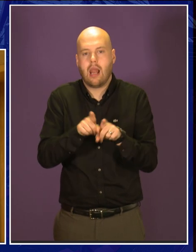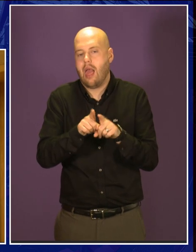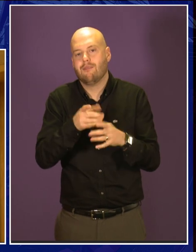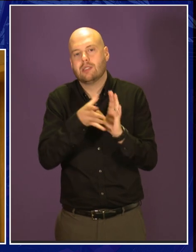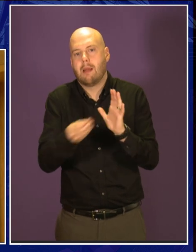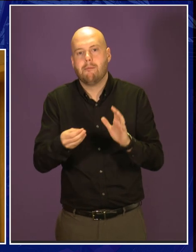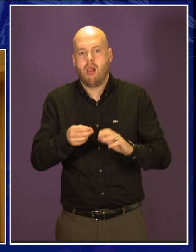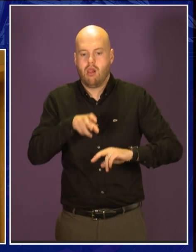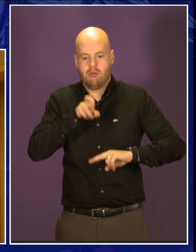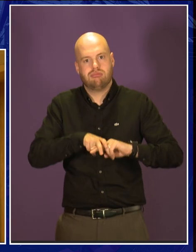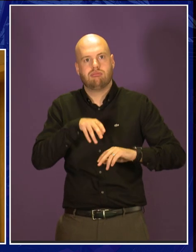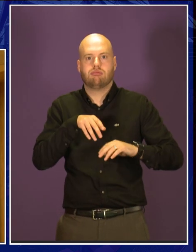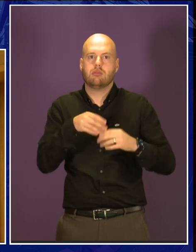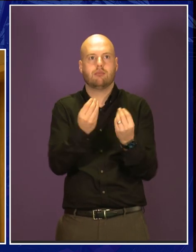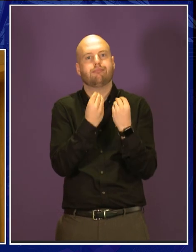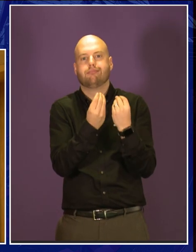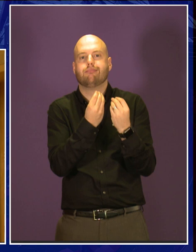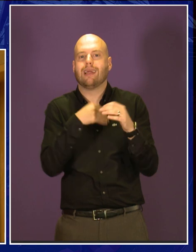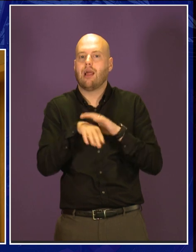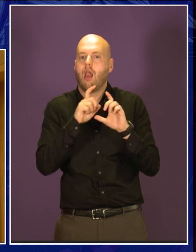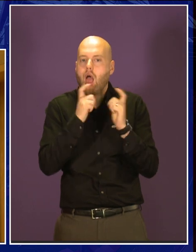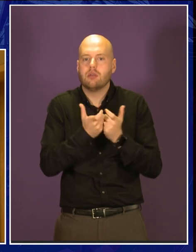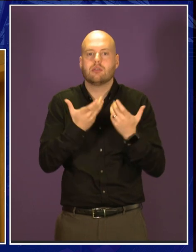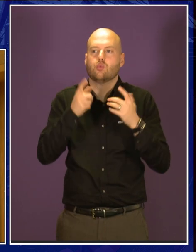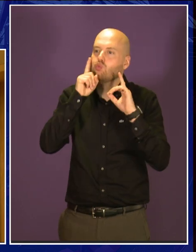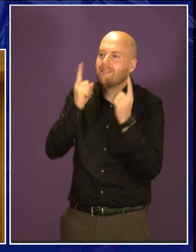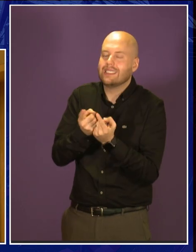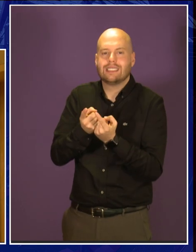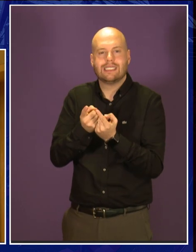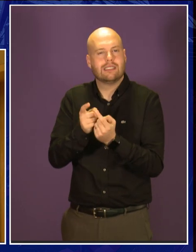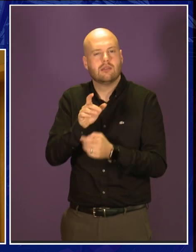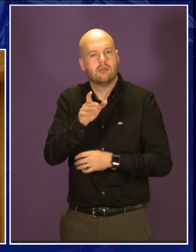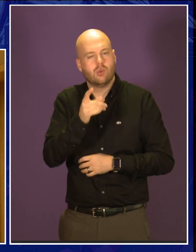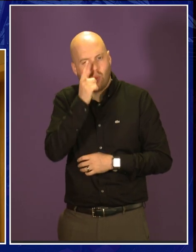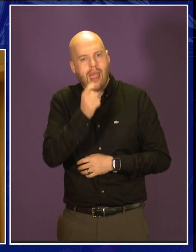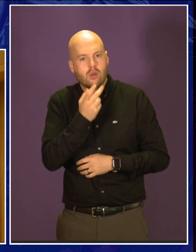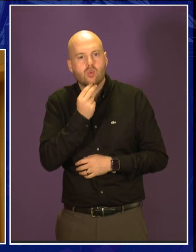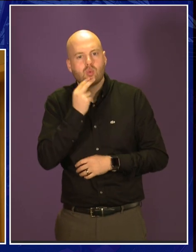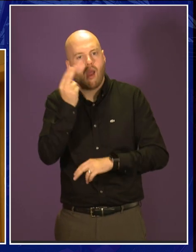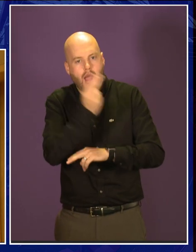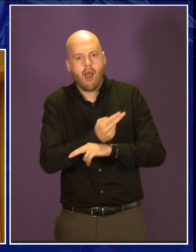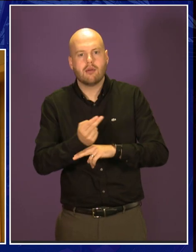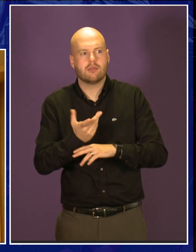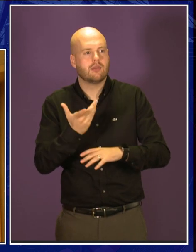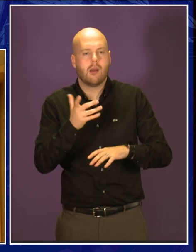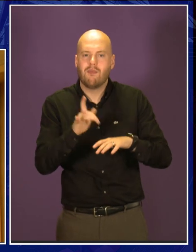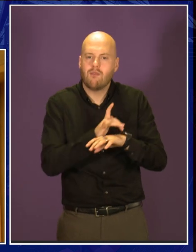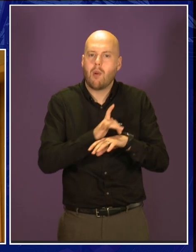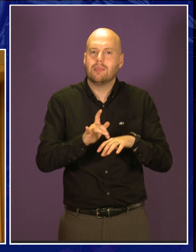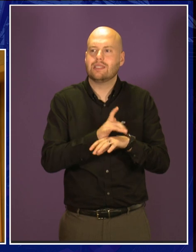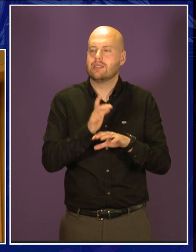classrooms, universities, and places, and using art, performance, music, or other